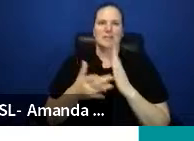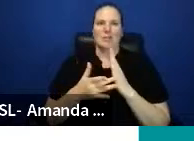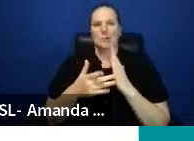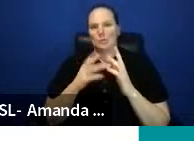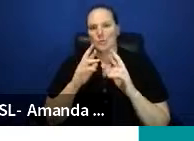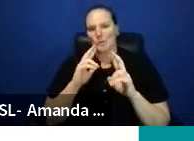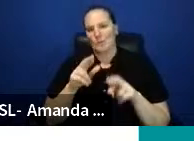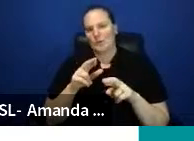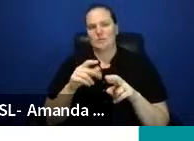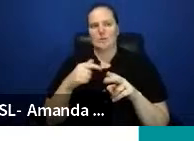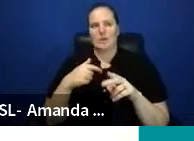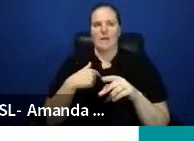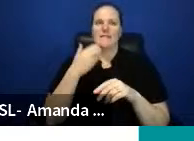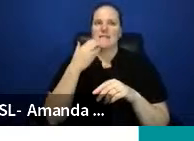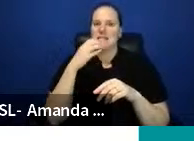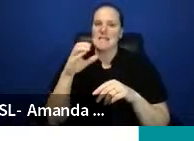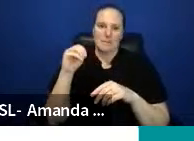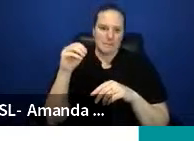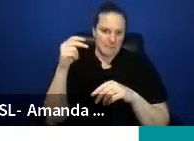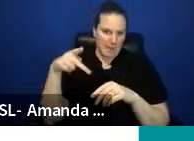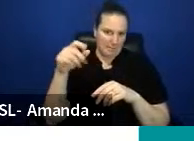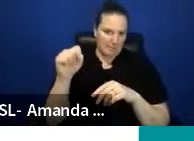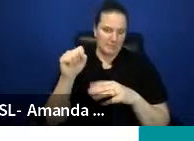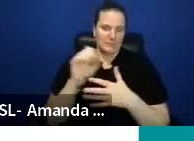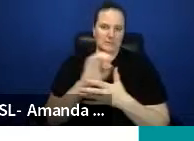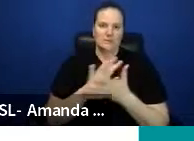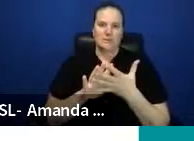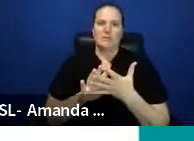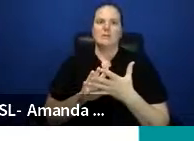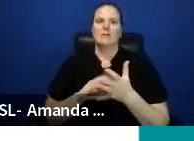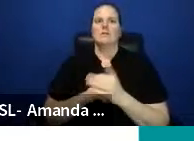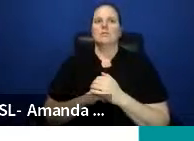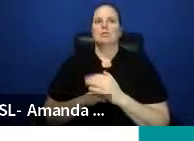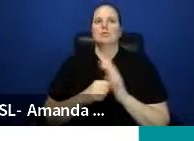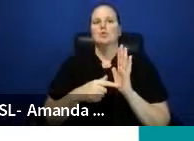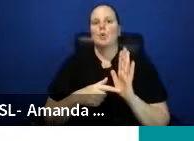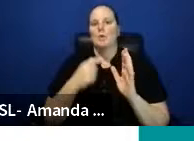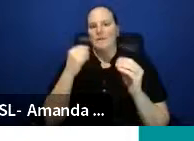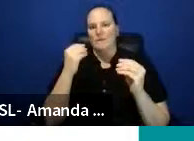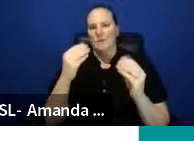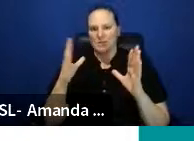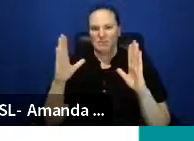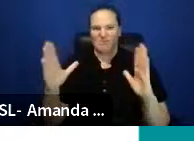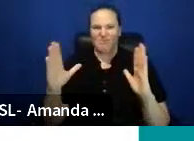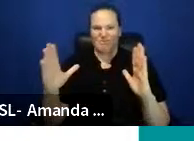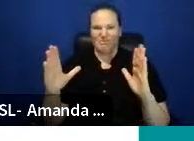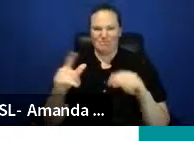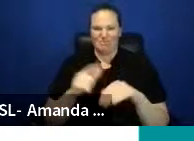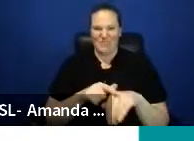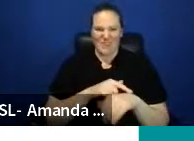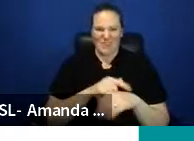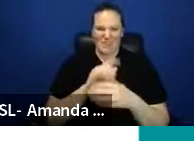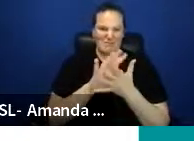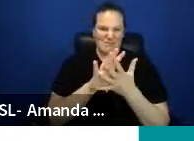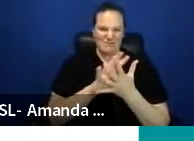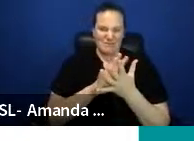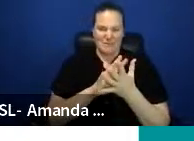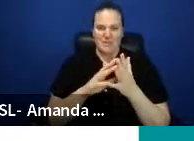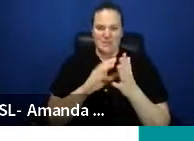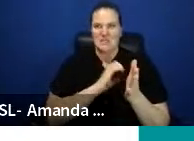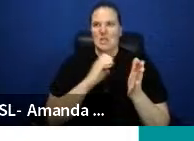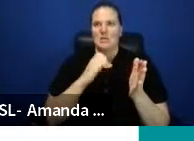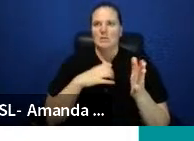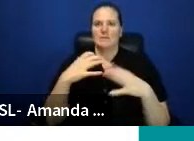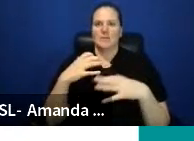reports, we have these heat maps and kind of that are showing information, kind of that length of congestion is also in the executive summary has